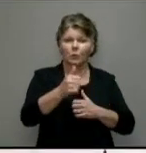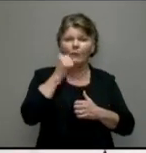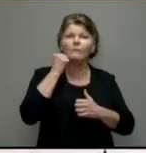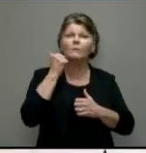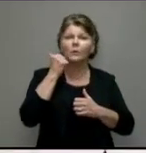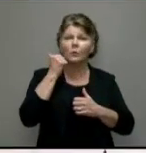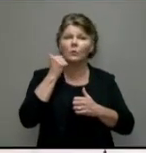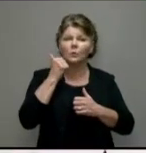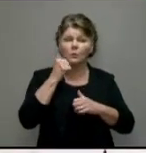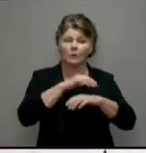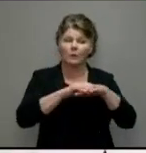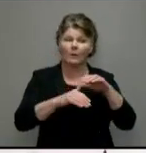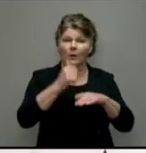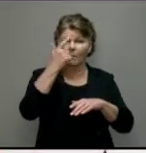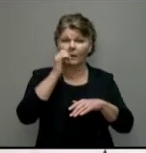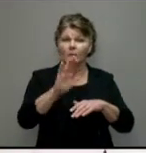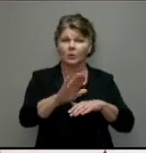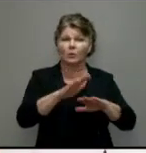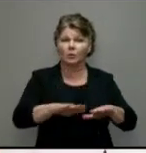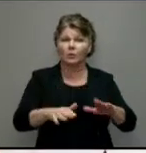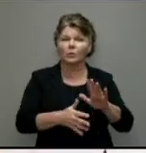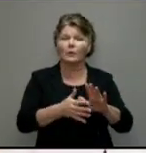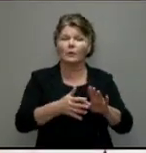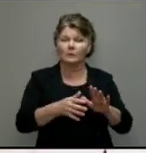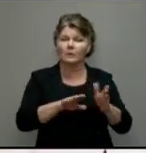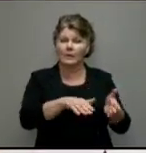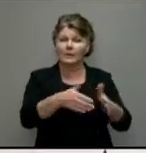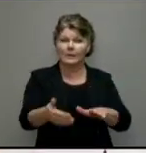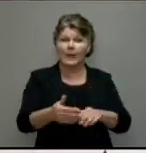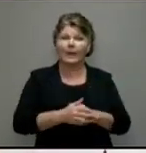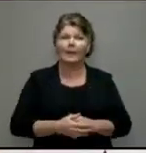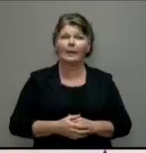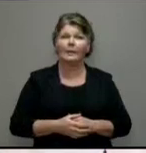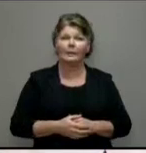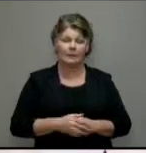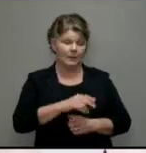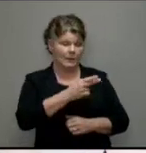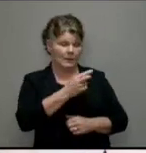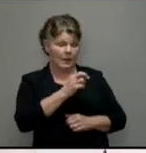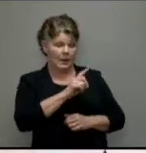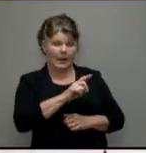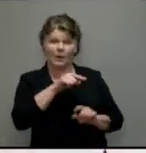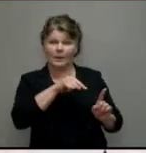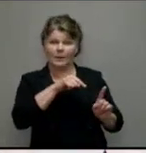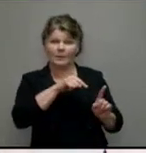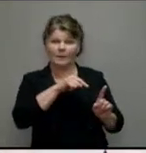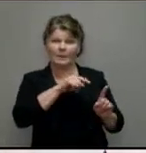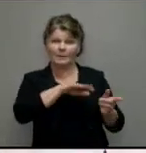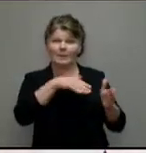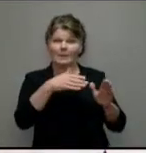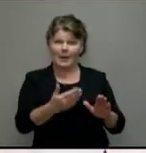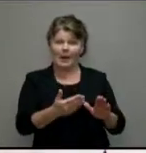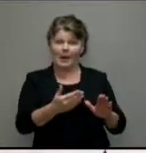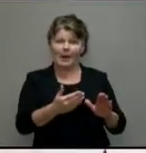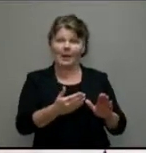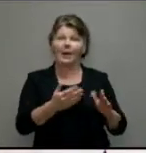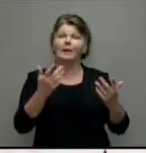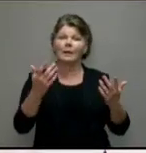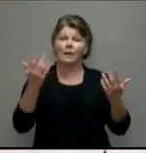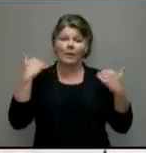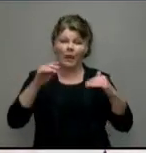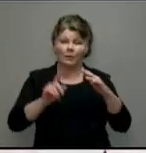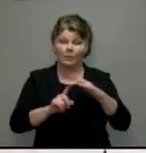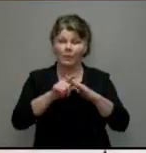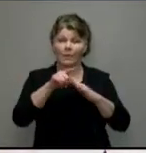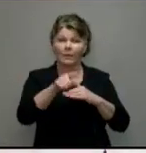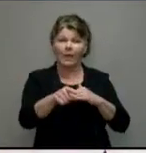no more.' But when Herod died, behold, an angel of the Lord appeared in a dream to Joseph in Egypt, saying, 'Rise, take